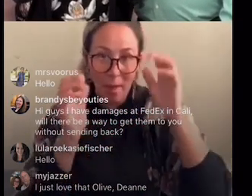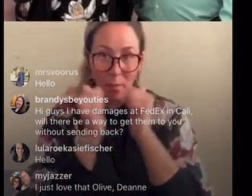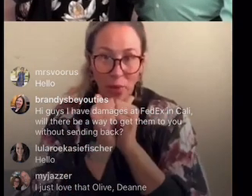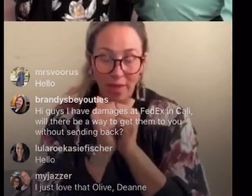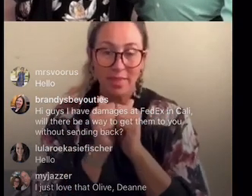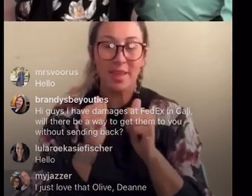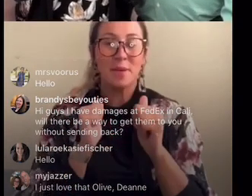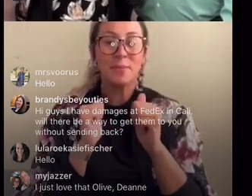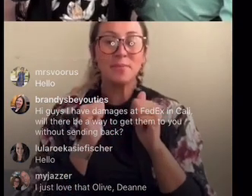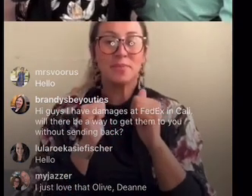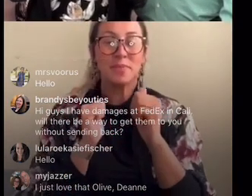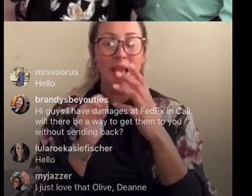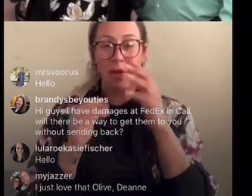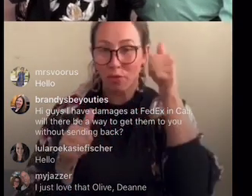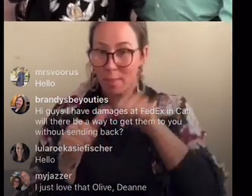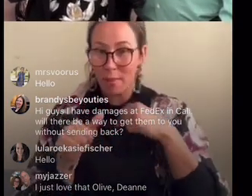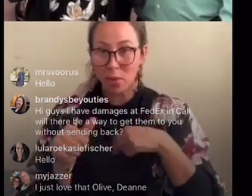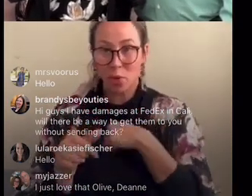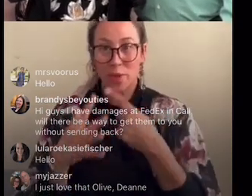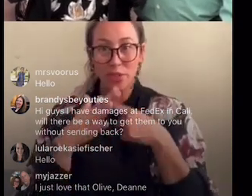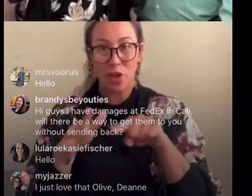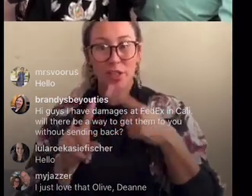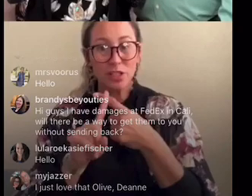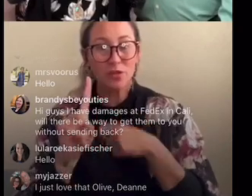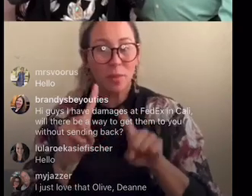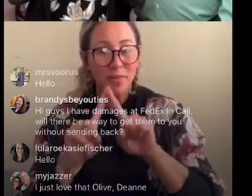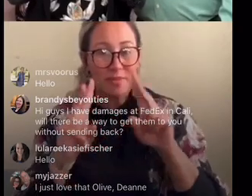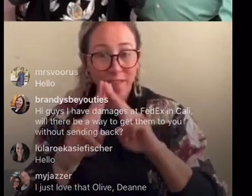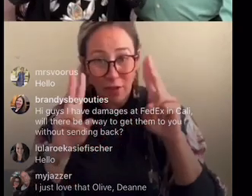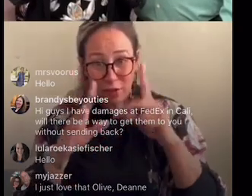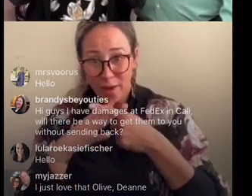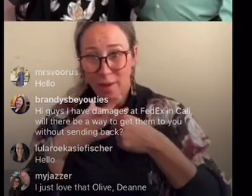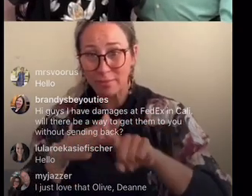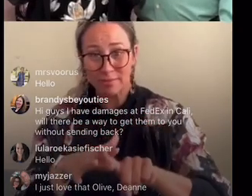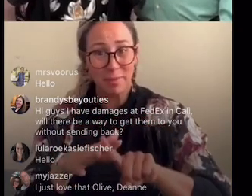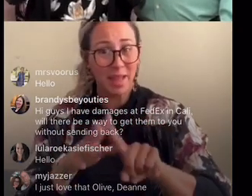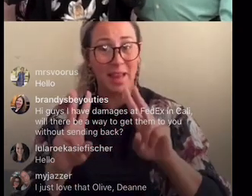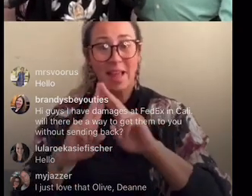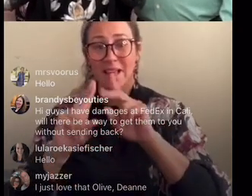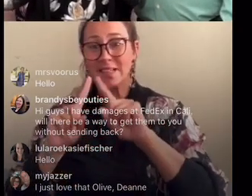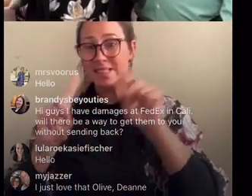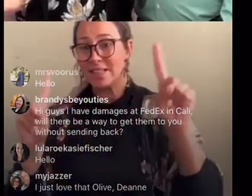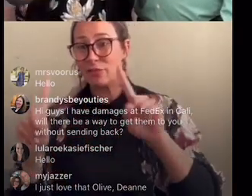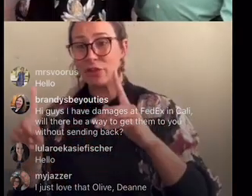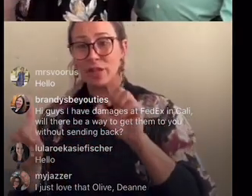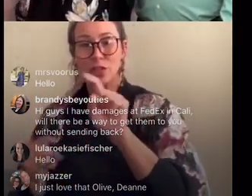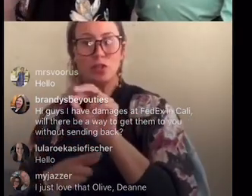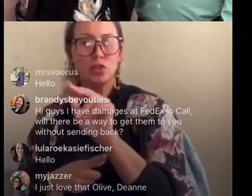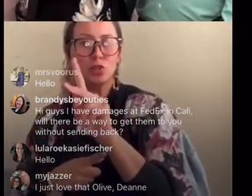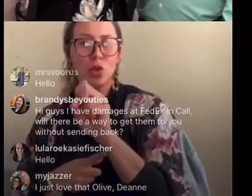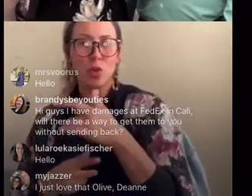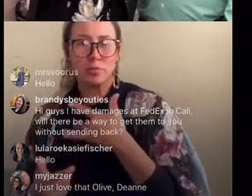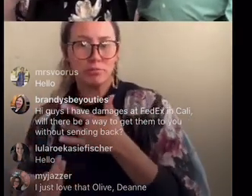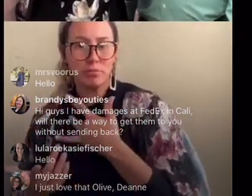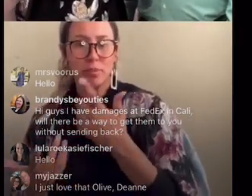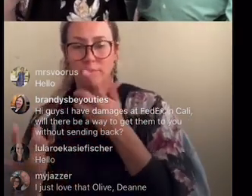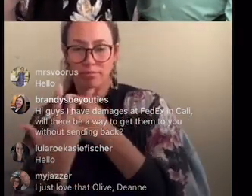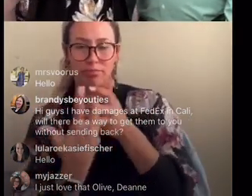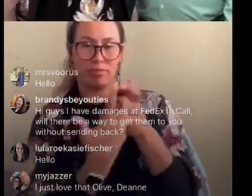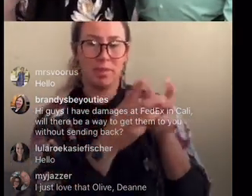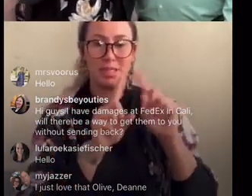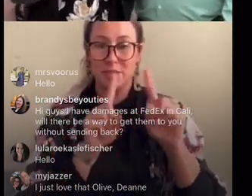we started this from the very beginning, different strokes for different folks. Some people love all